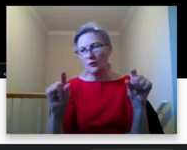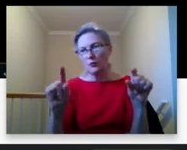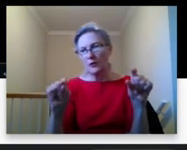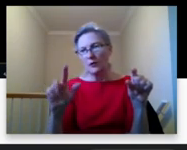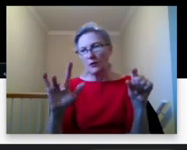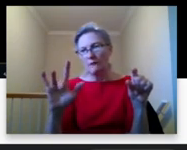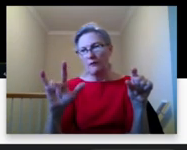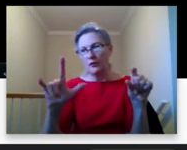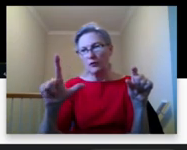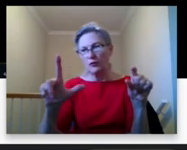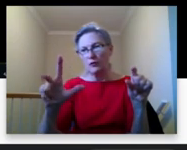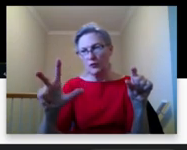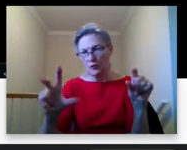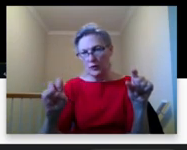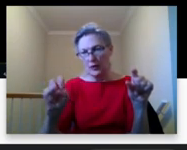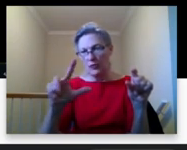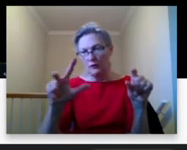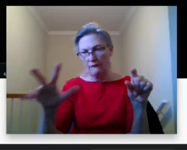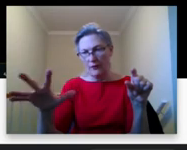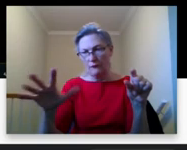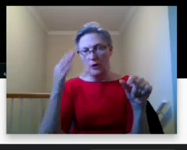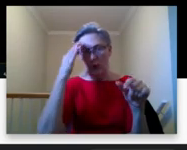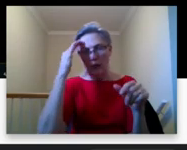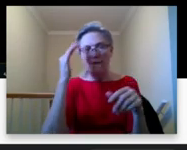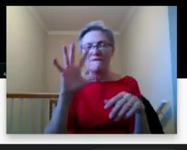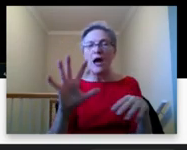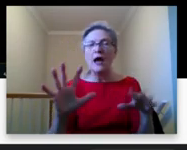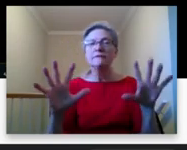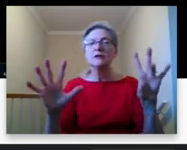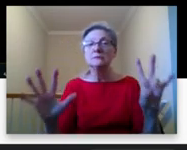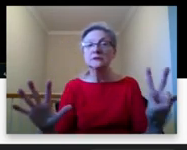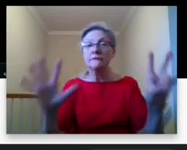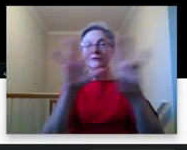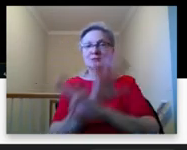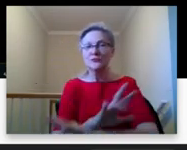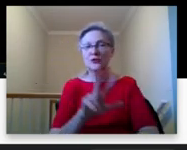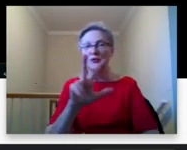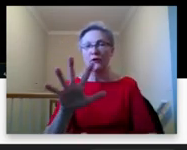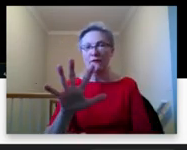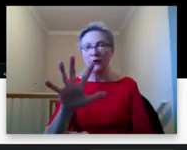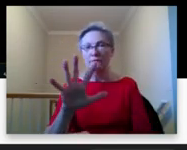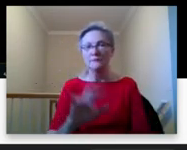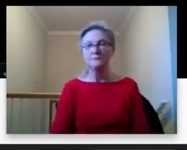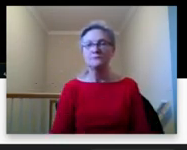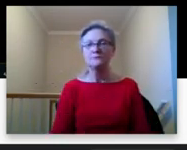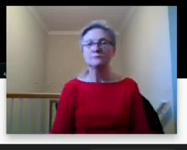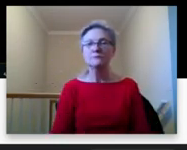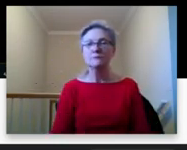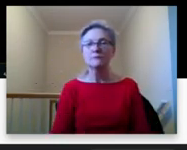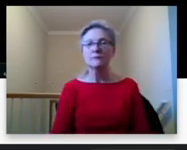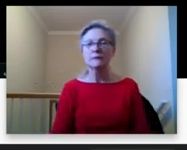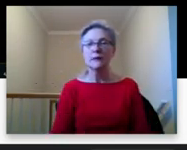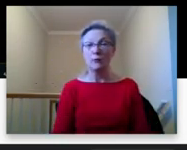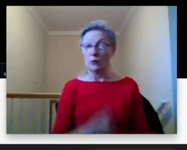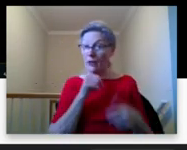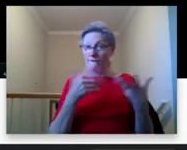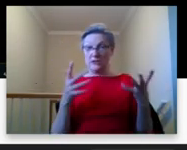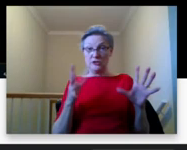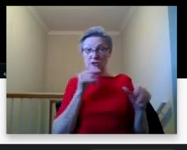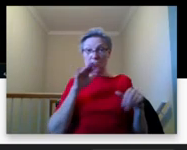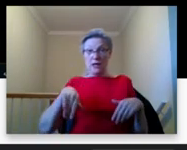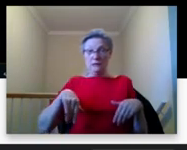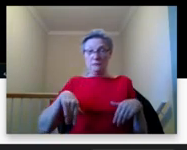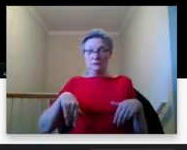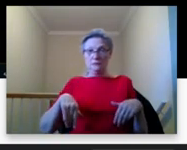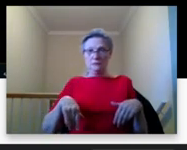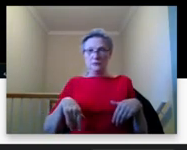30, 35. So we know that 5 times 7 is 35. Now we're not done. What